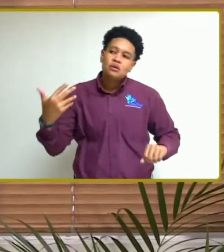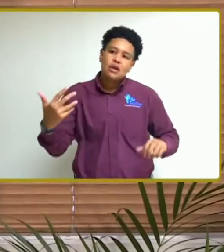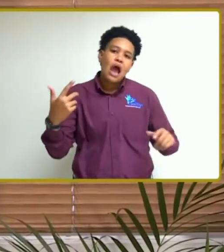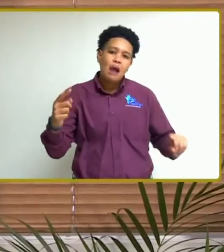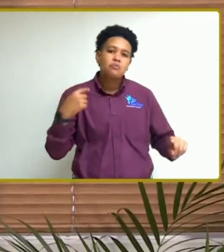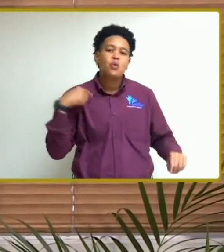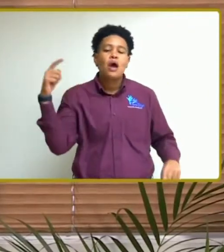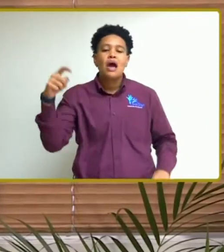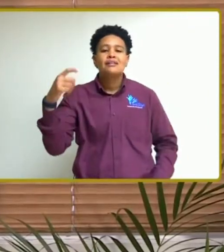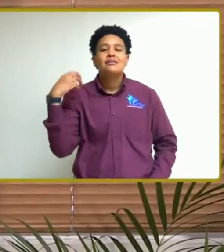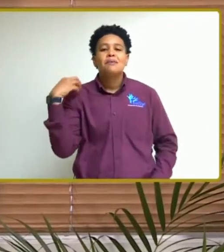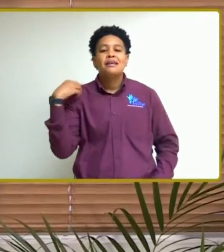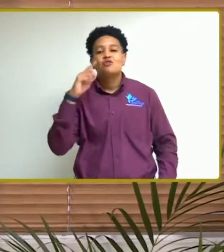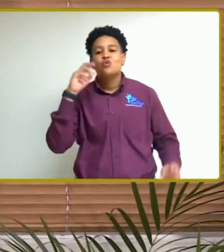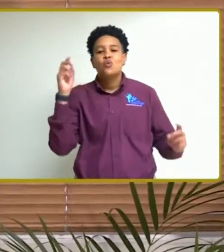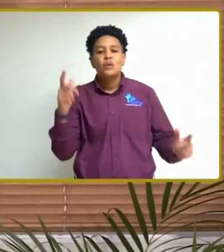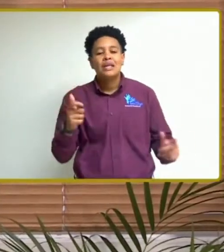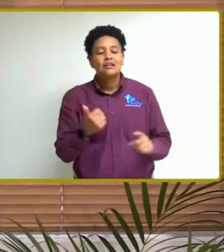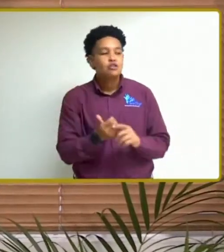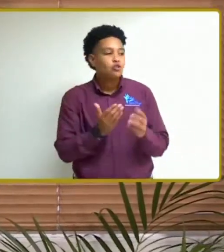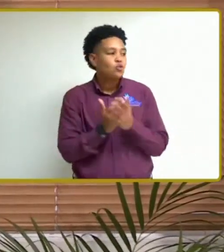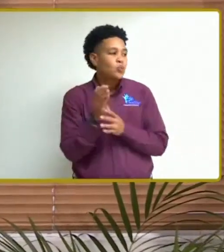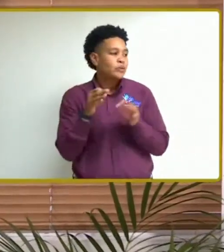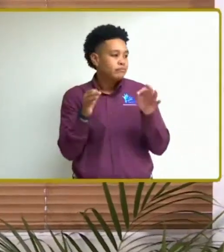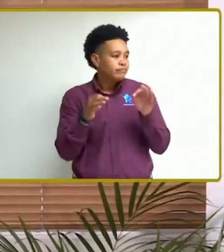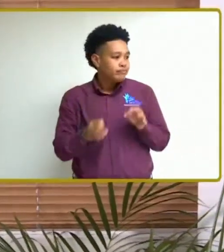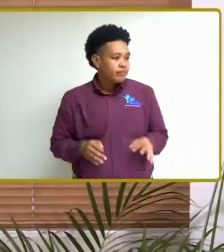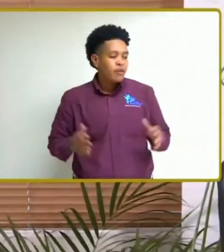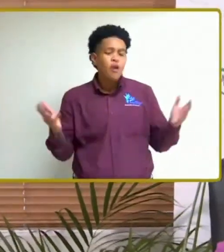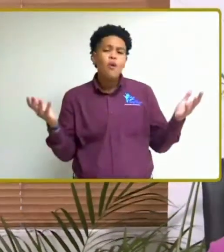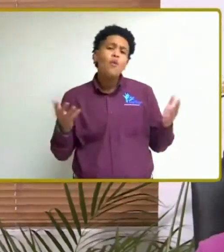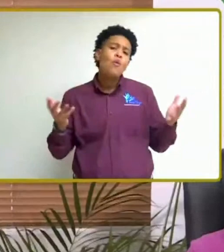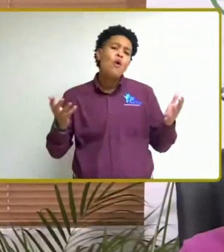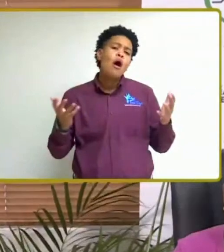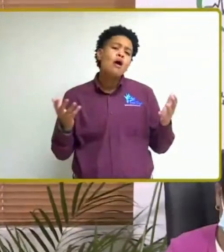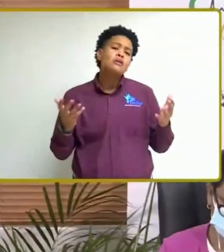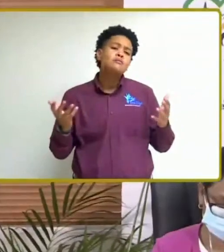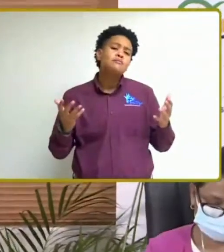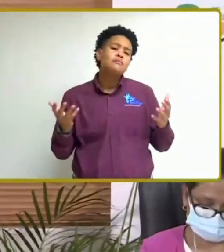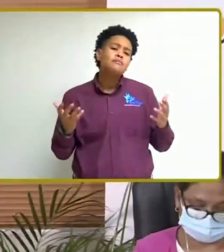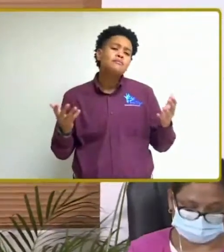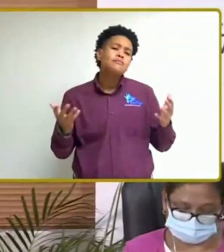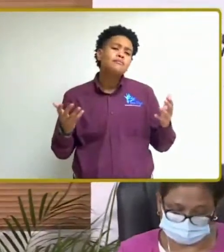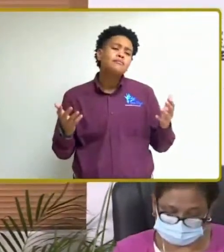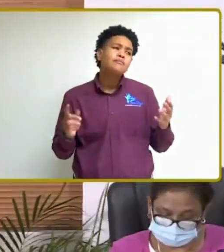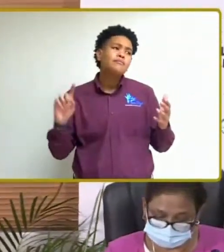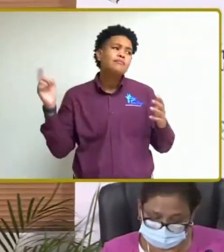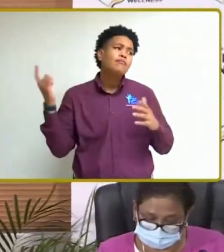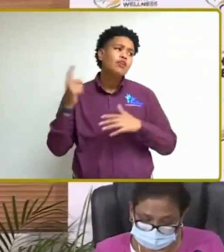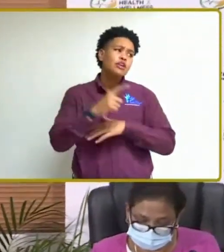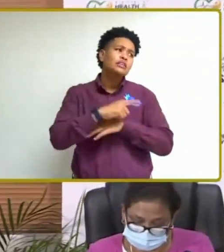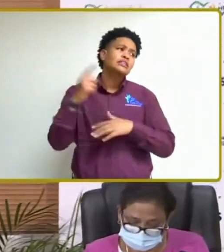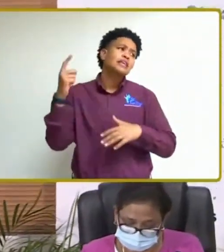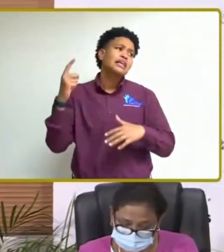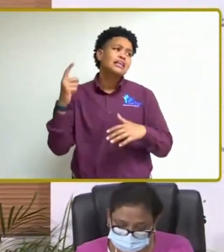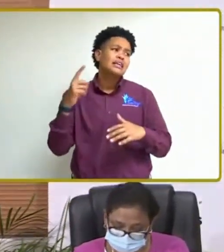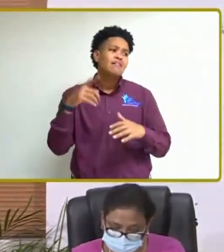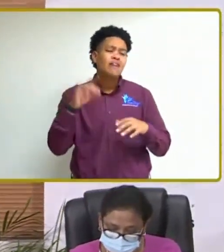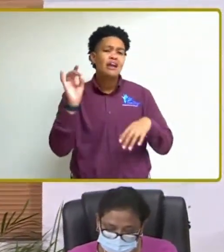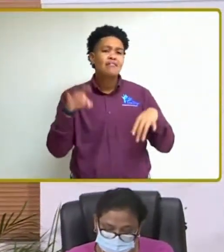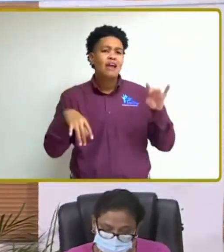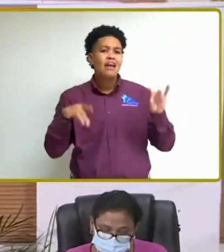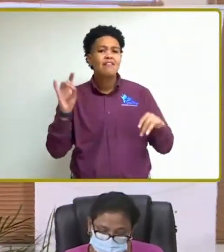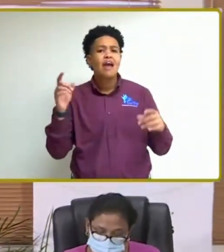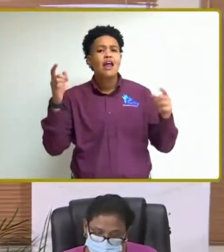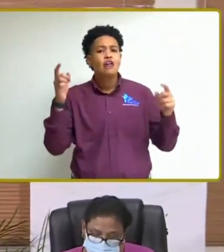I'm going to ask the PS to quickly run through what were the first day's findings